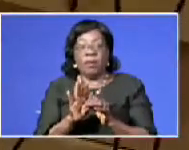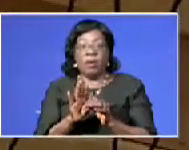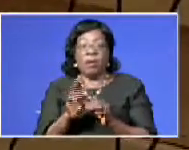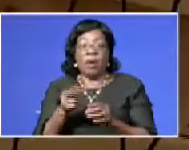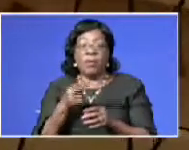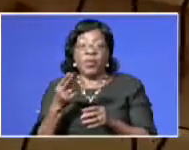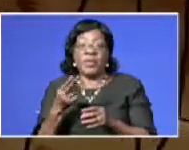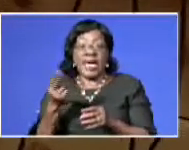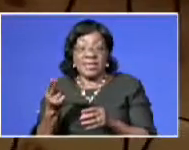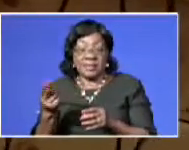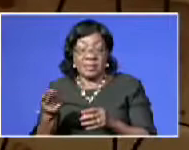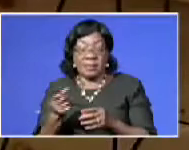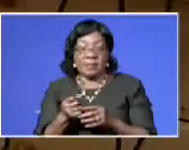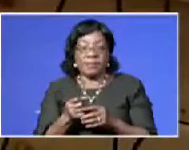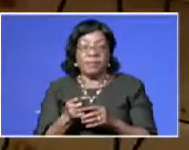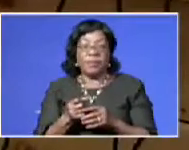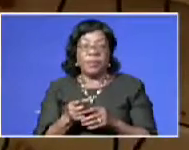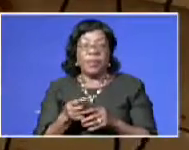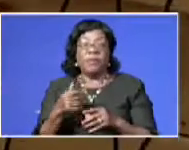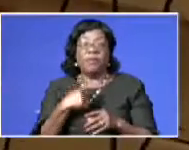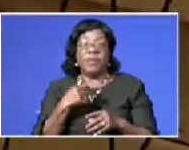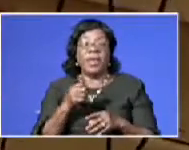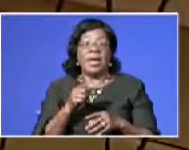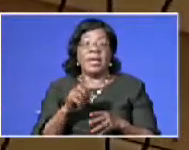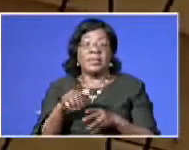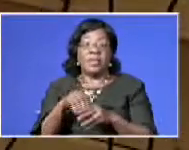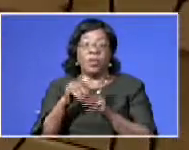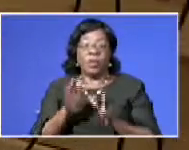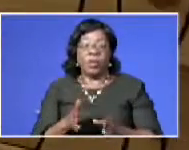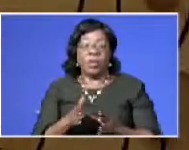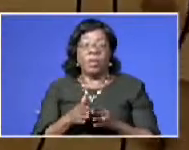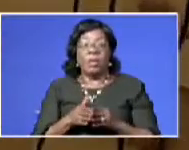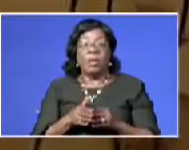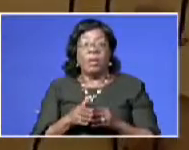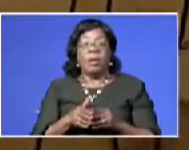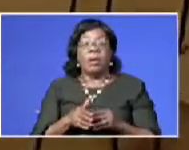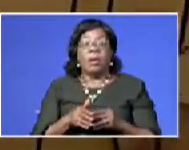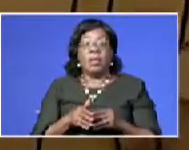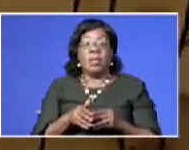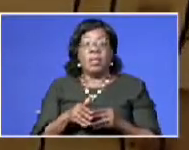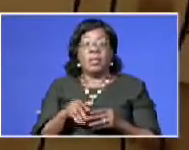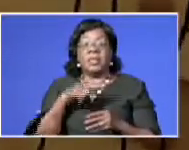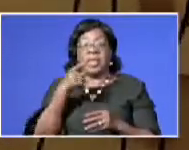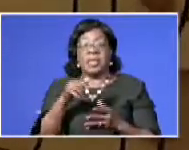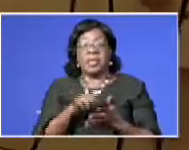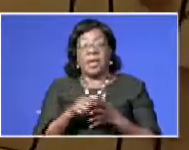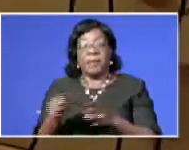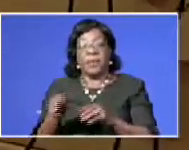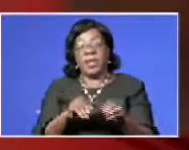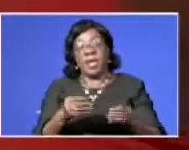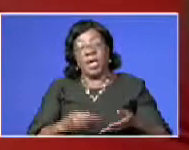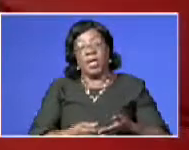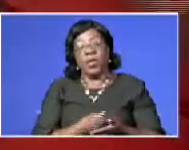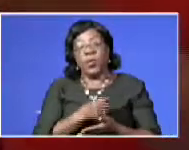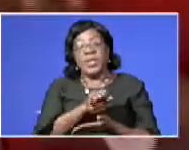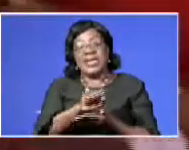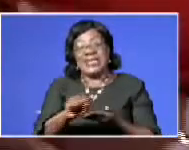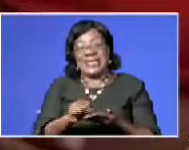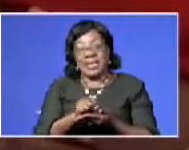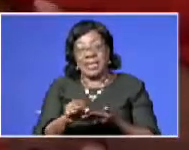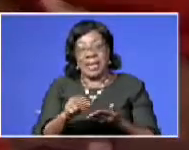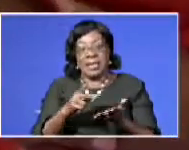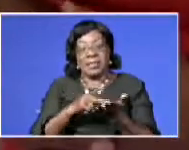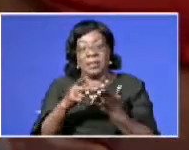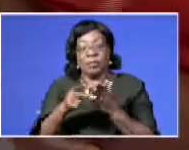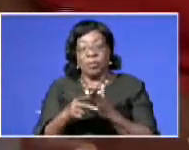utensils. For Reed, as well as the owner of the hair and beauty empire, Crystal Maycock, they said they are putting in new sanitizing protocols as